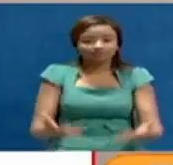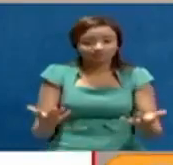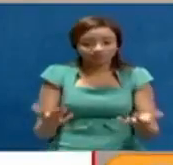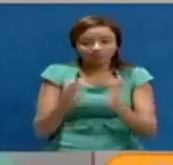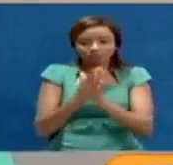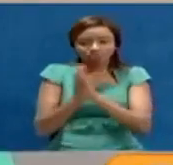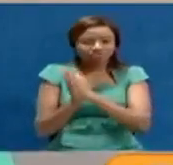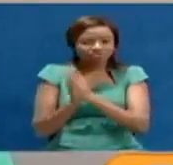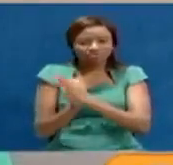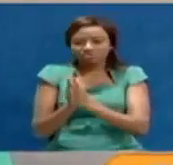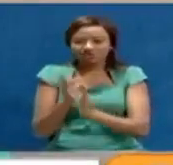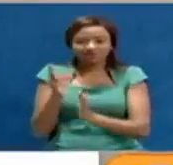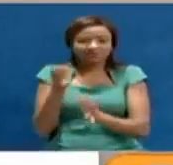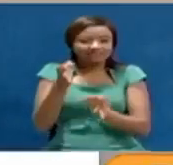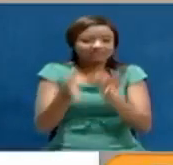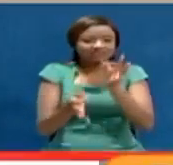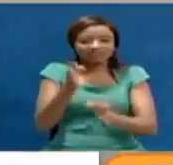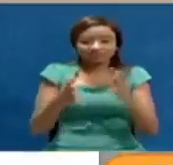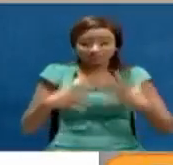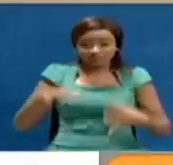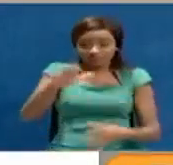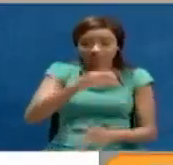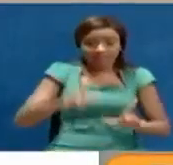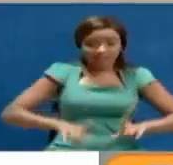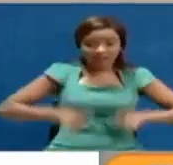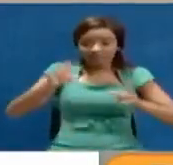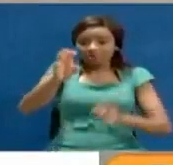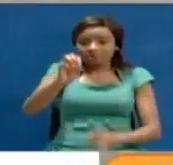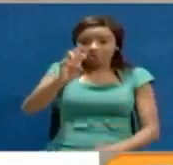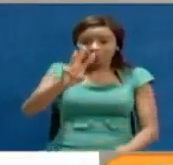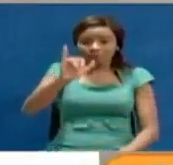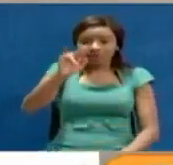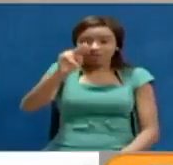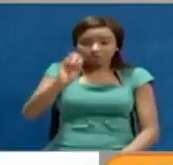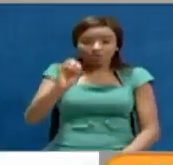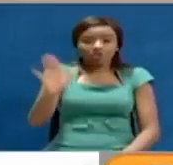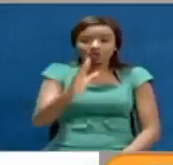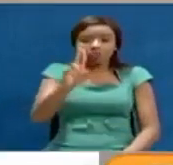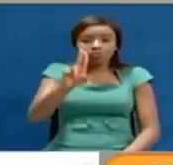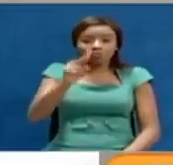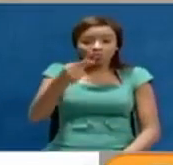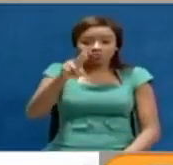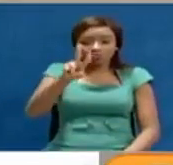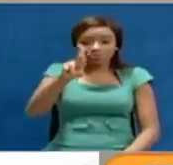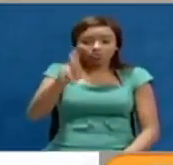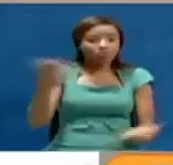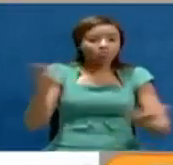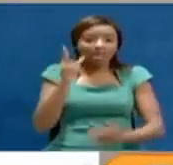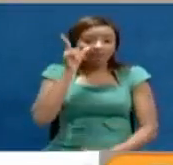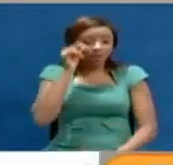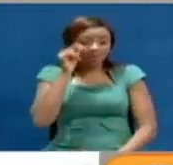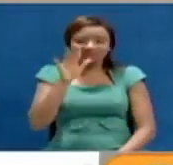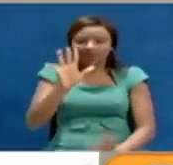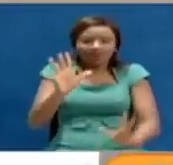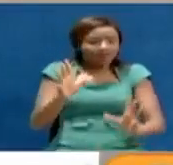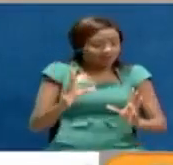And now to a story of justice for residents of Kwa Owino Uhuru in Jomvu, Mombasa County. They have welcomed the